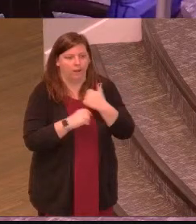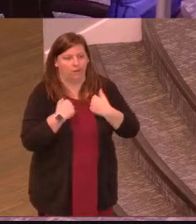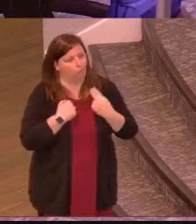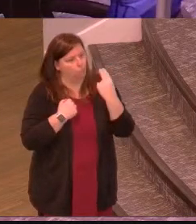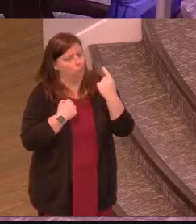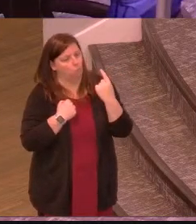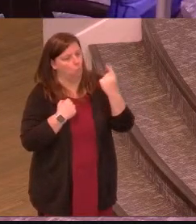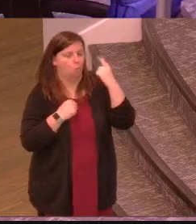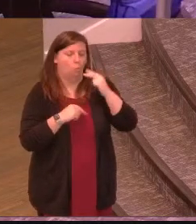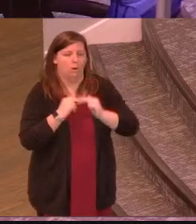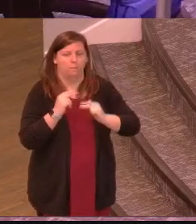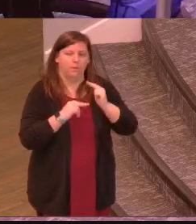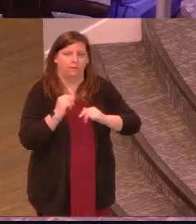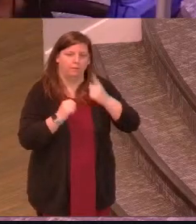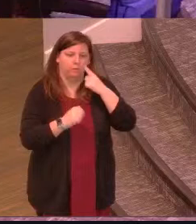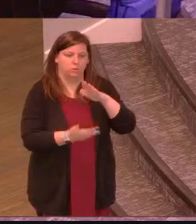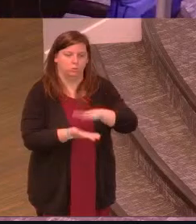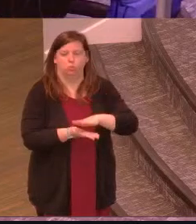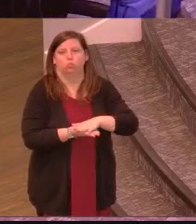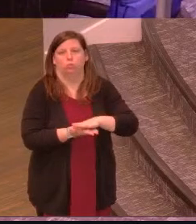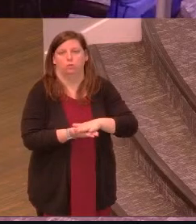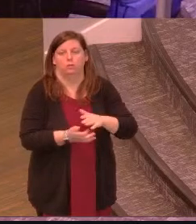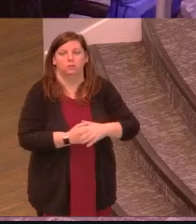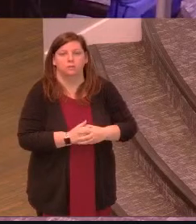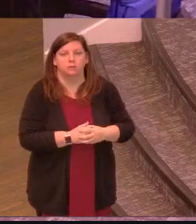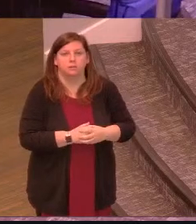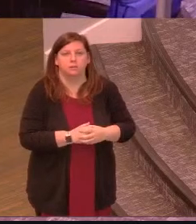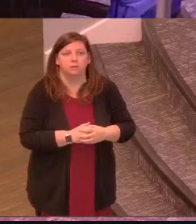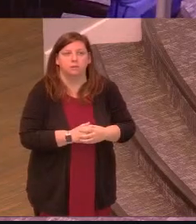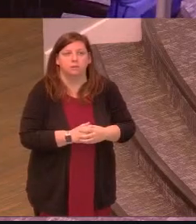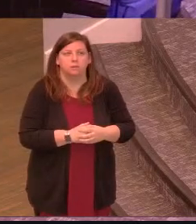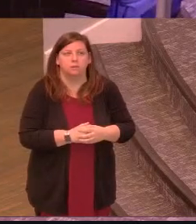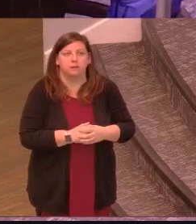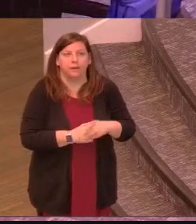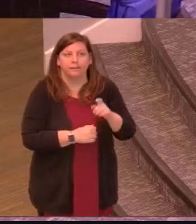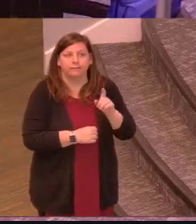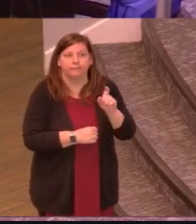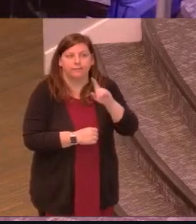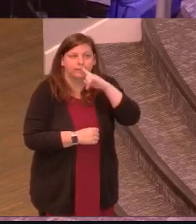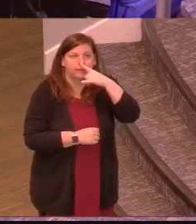and that kids had to tend the fields